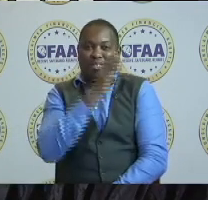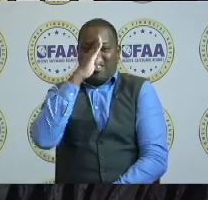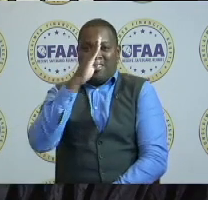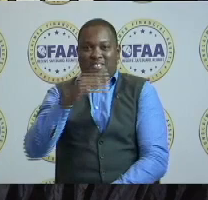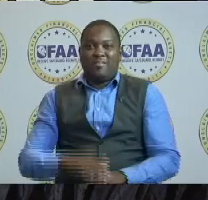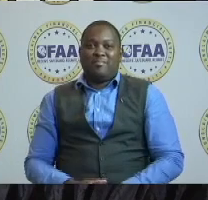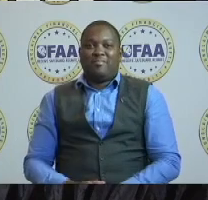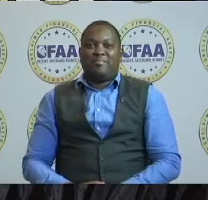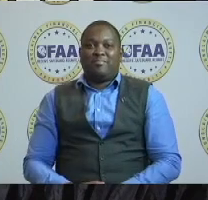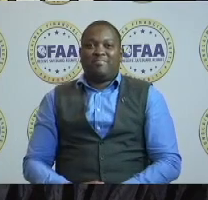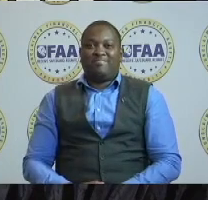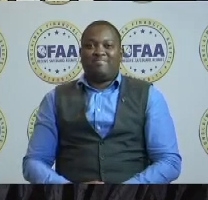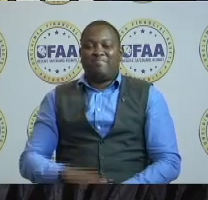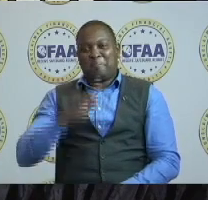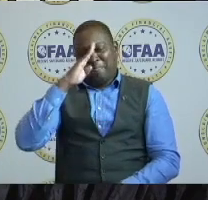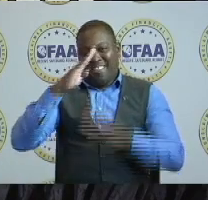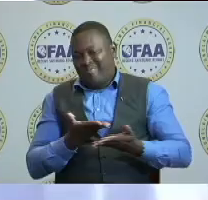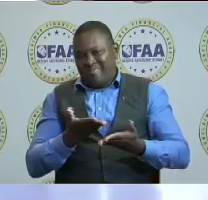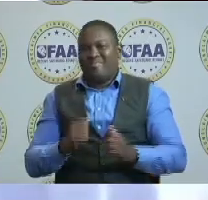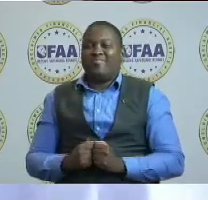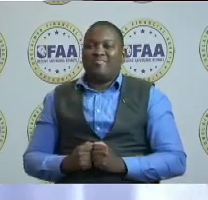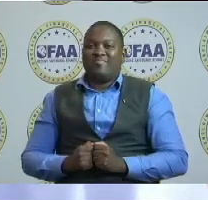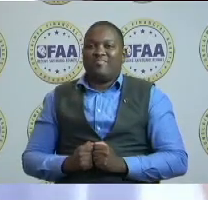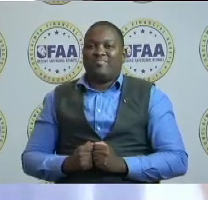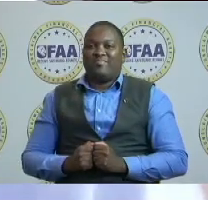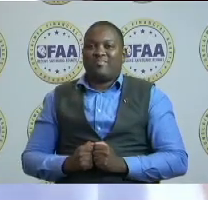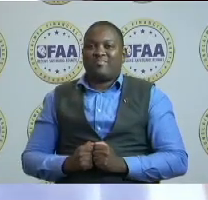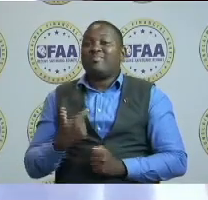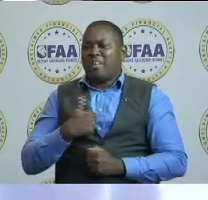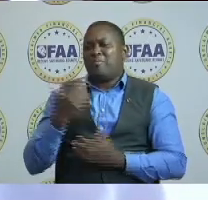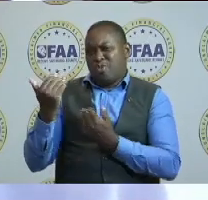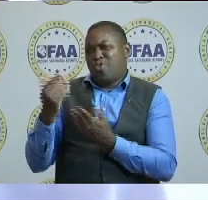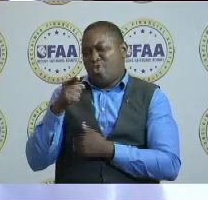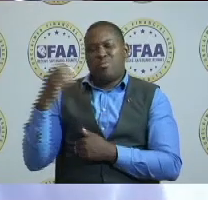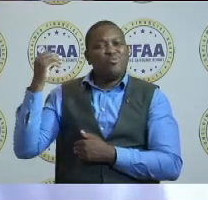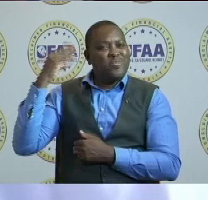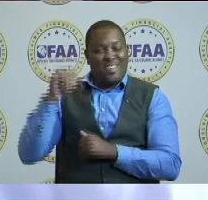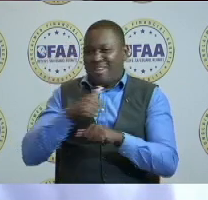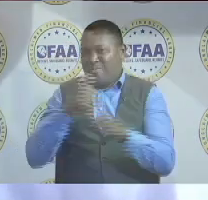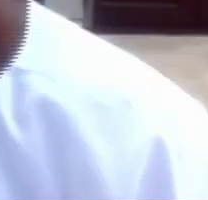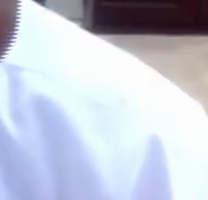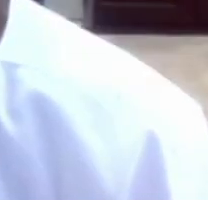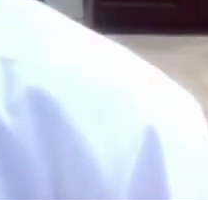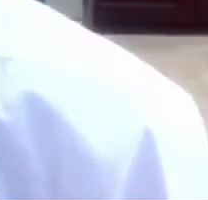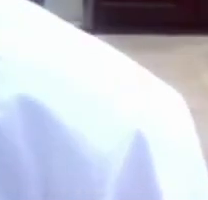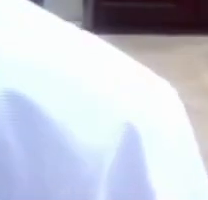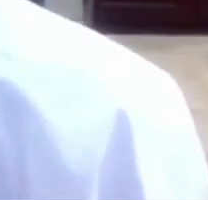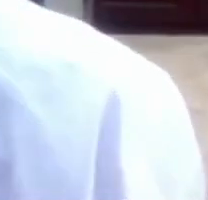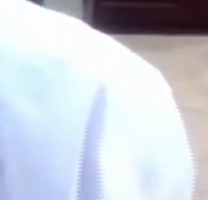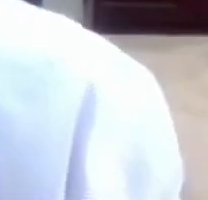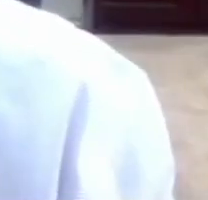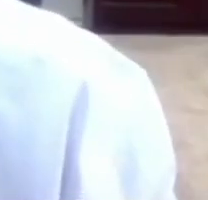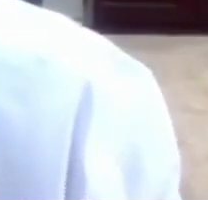Good afternoon. I'm good. Asante sana. Karibu sana. I hope everyone can hear me. Yes, we can hear you. Oh,